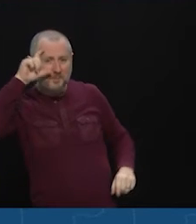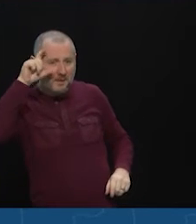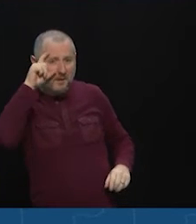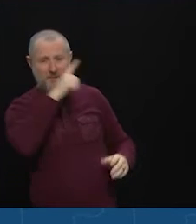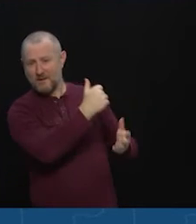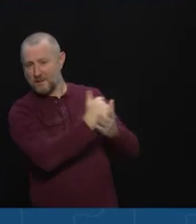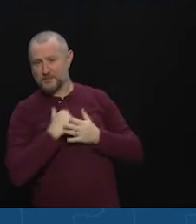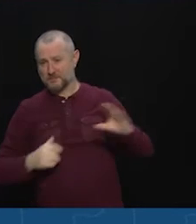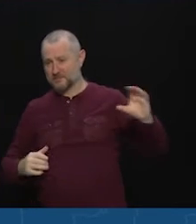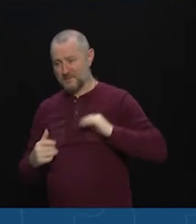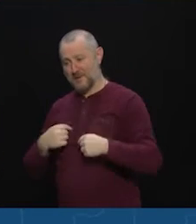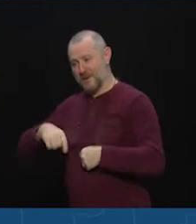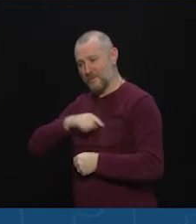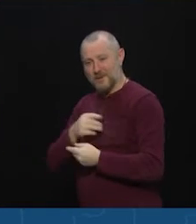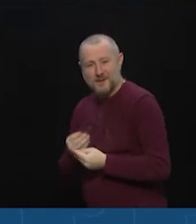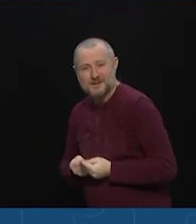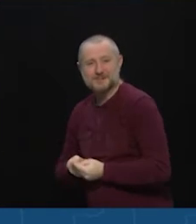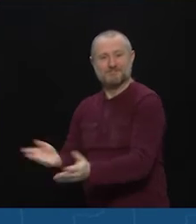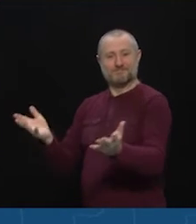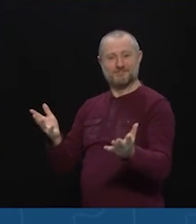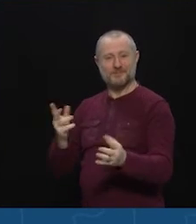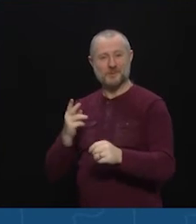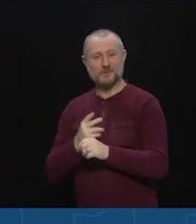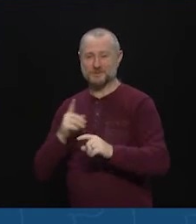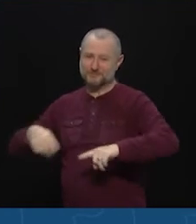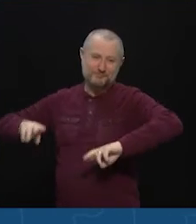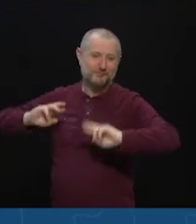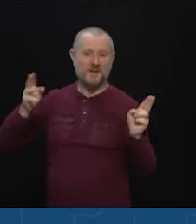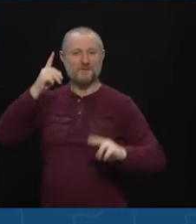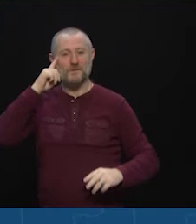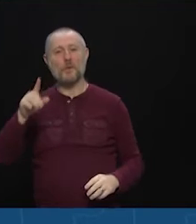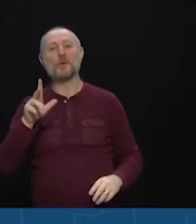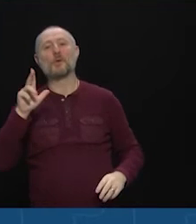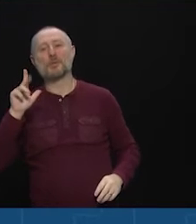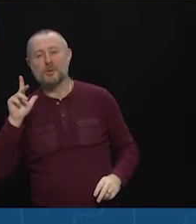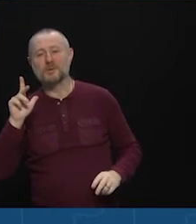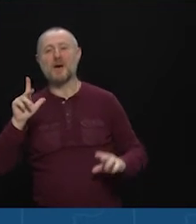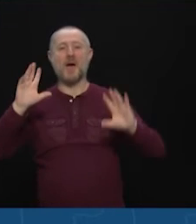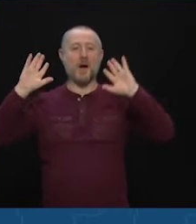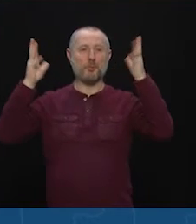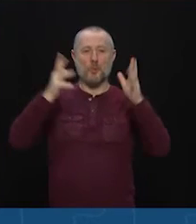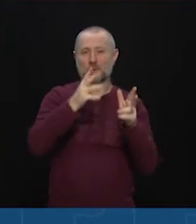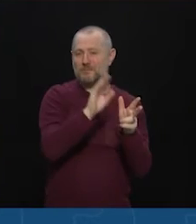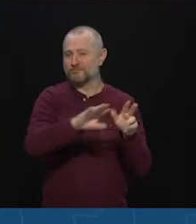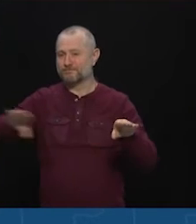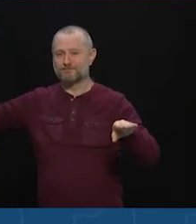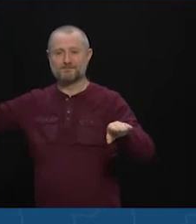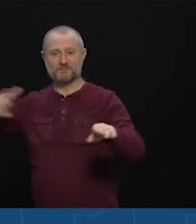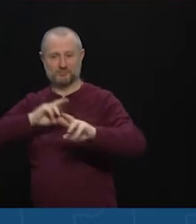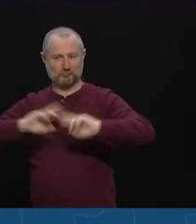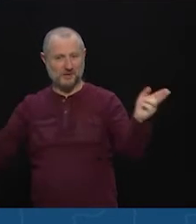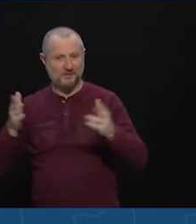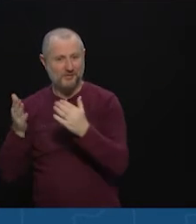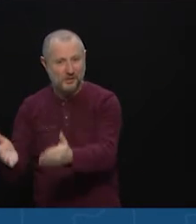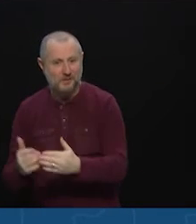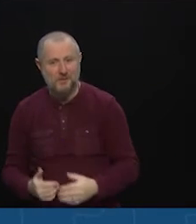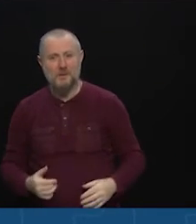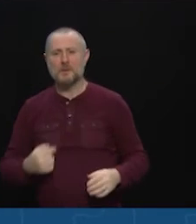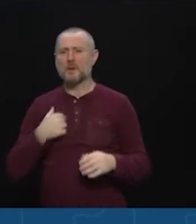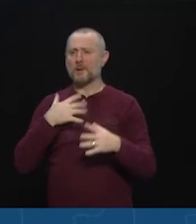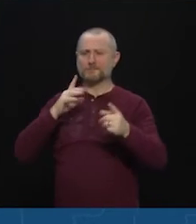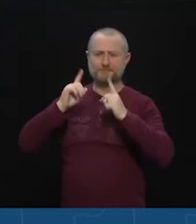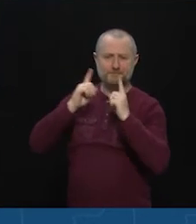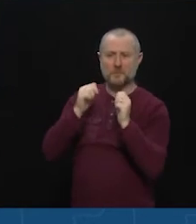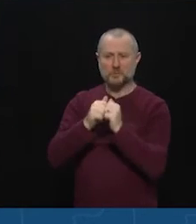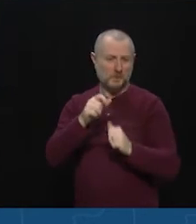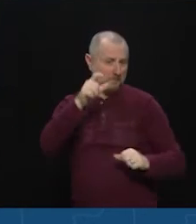as a staging ground for 23 ambulance units. Every week I'm on a call with either the president or the governors, and we're always putting in our requests to the White